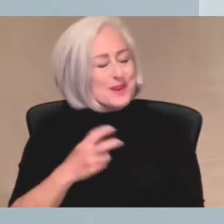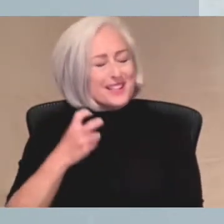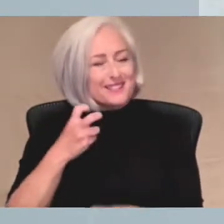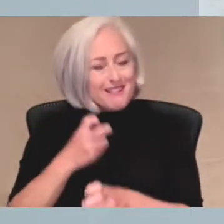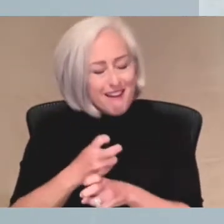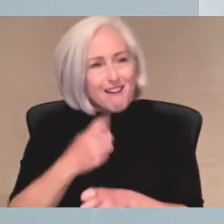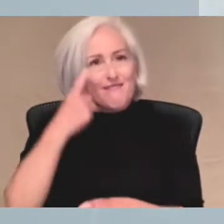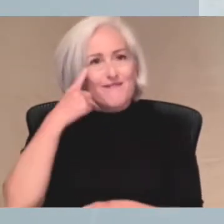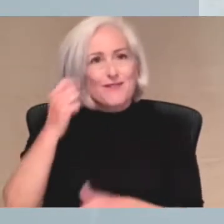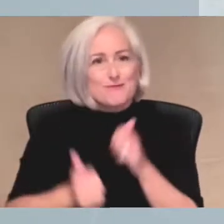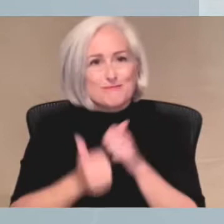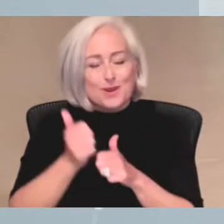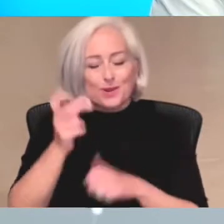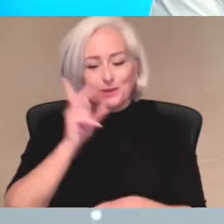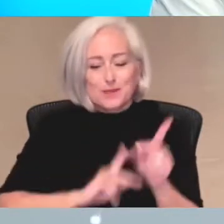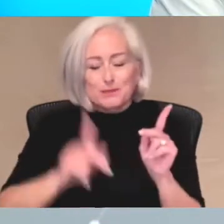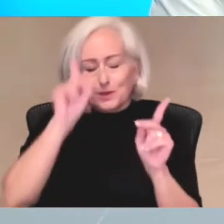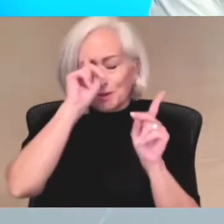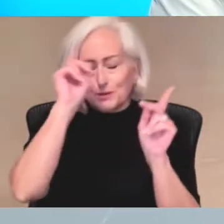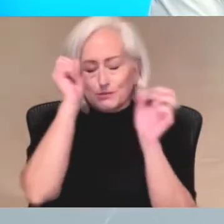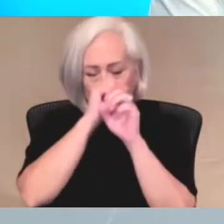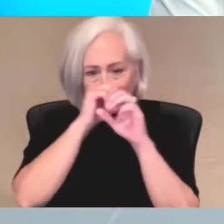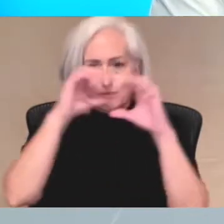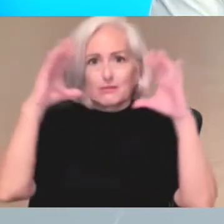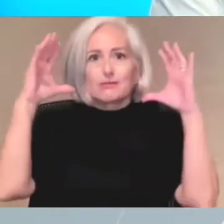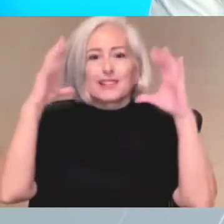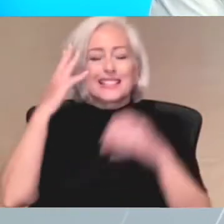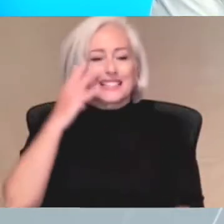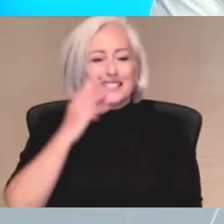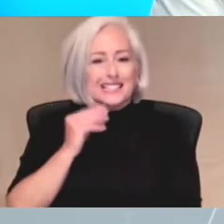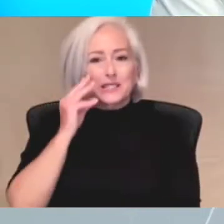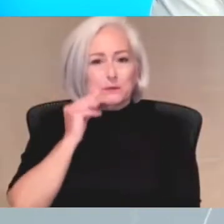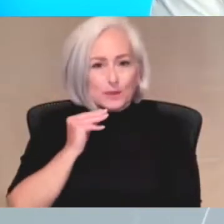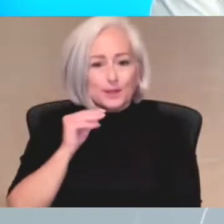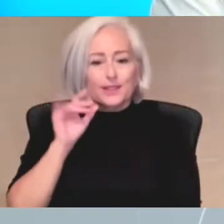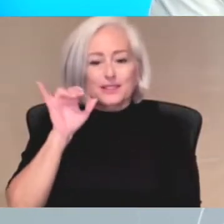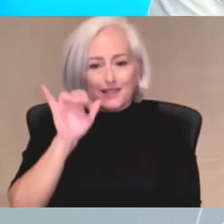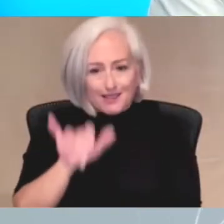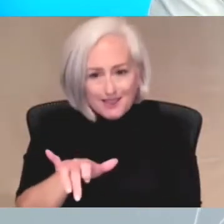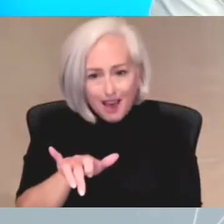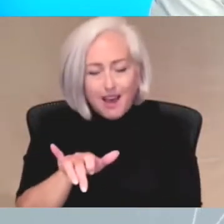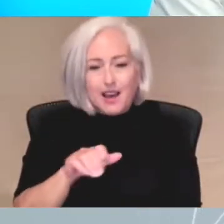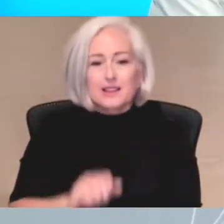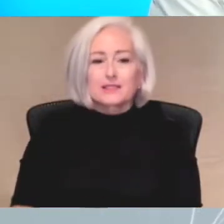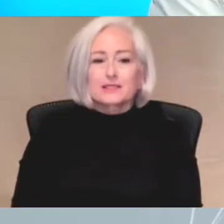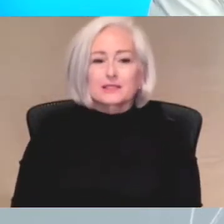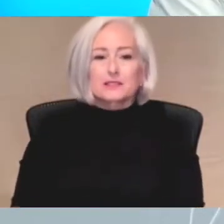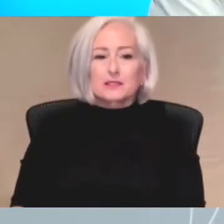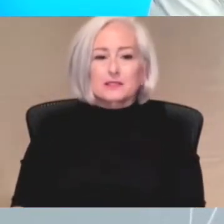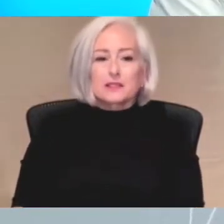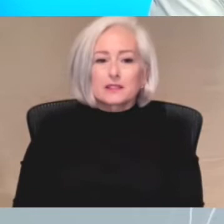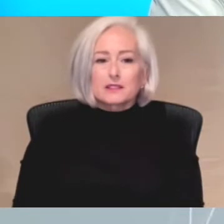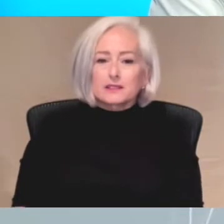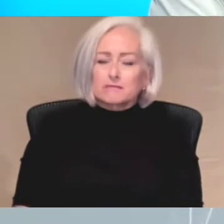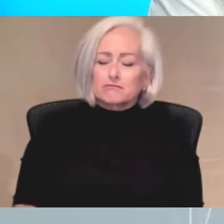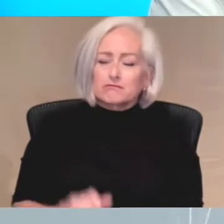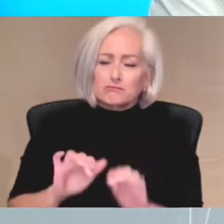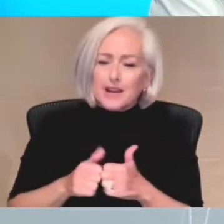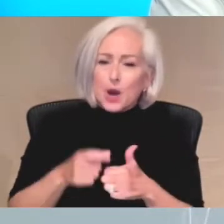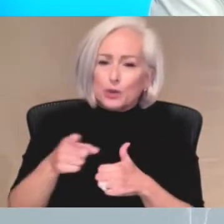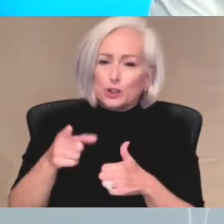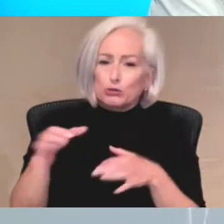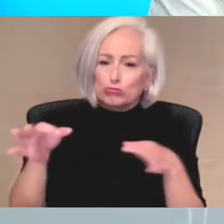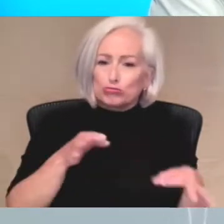to imagine, going through something like that. How would you describe your experience